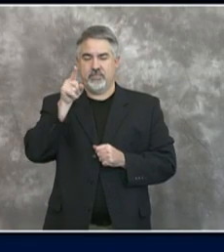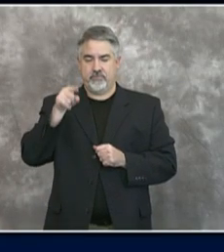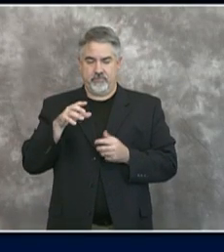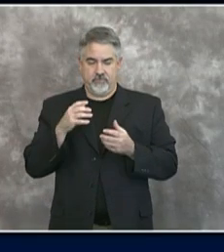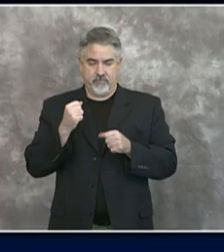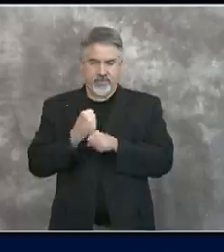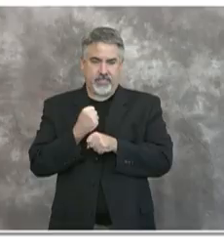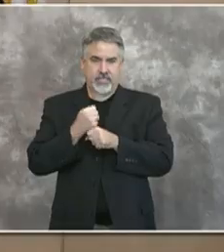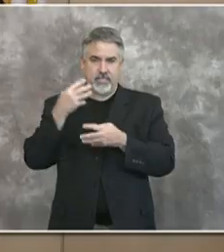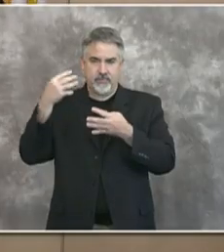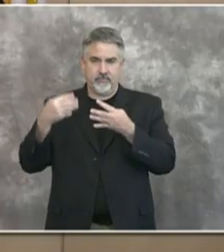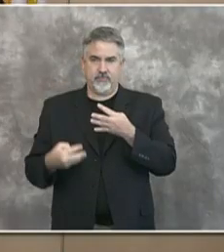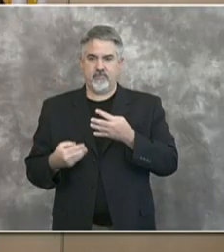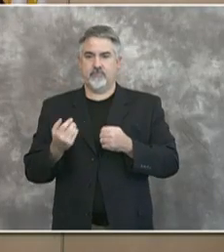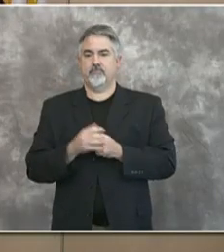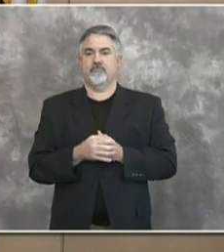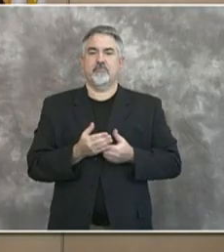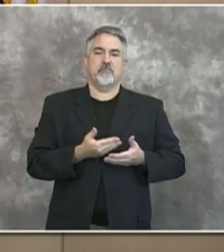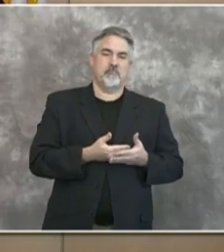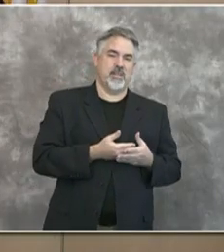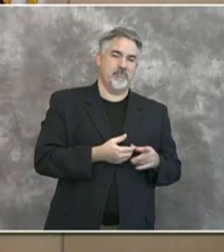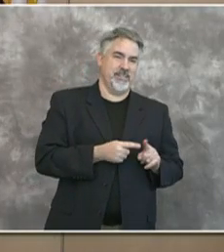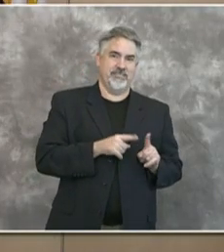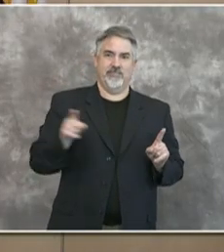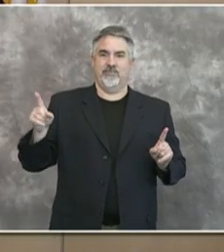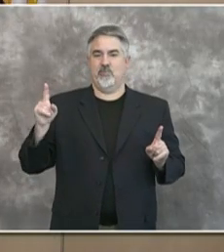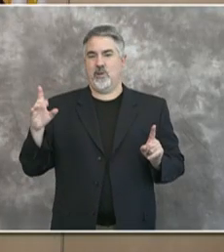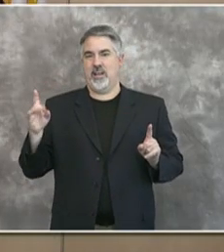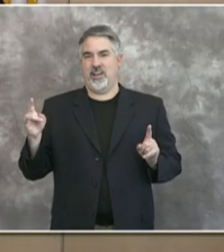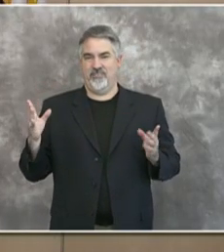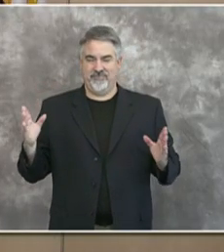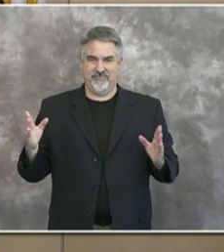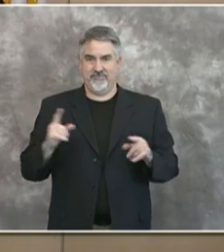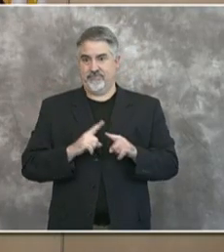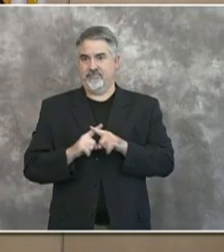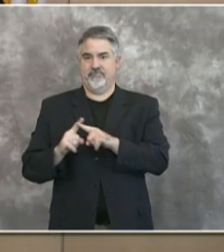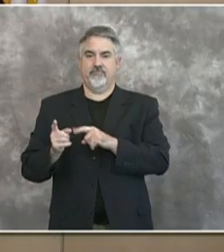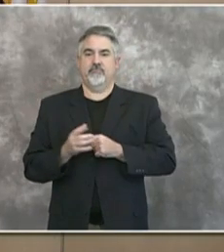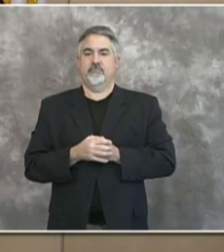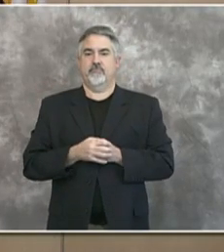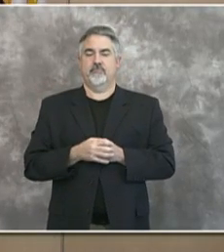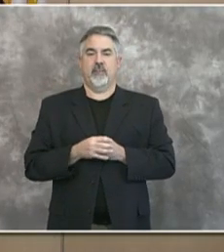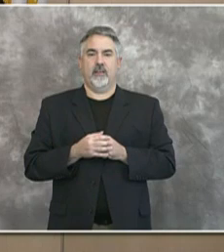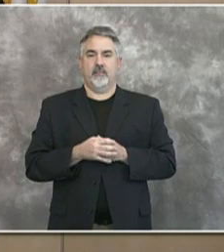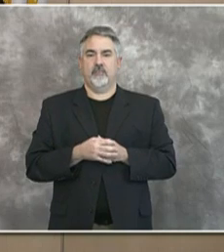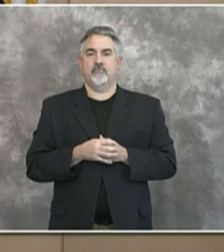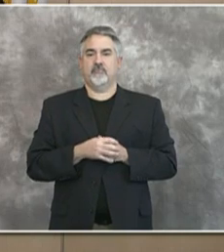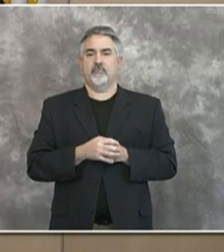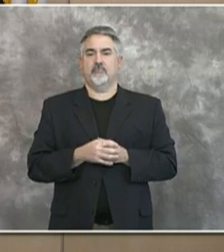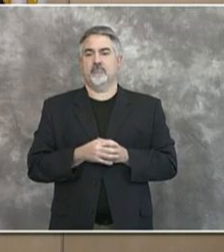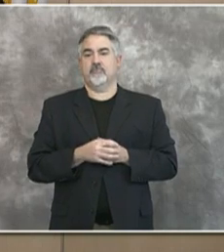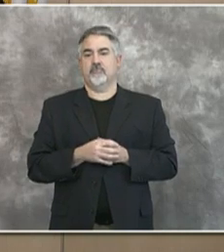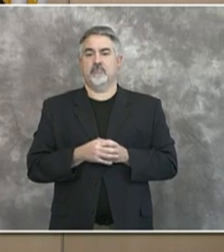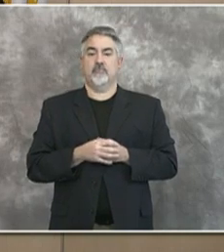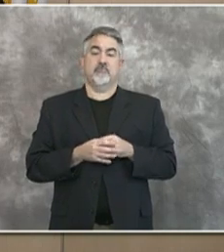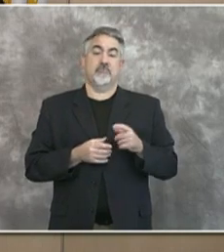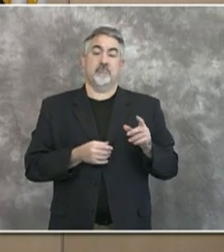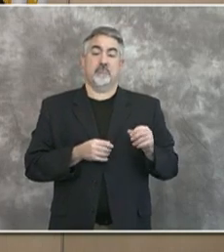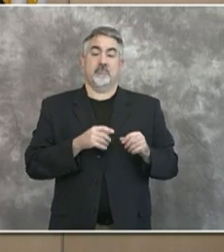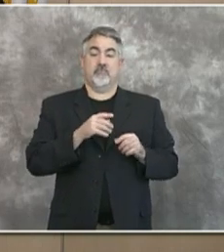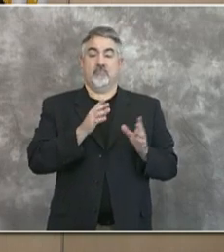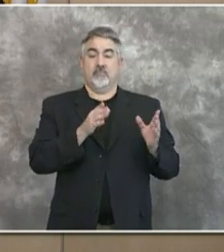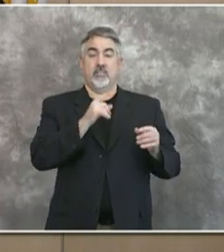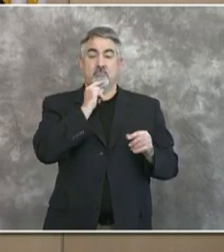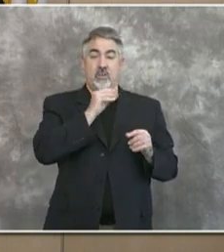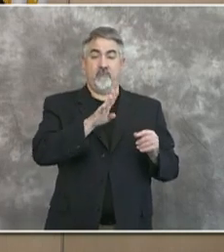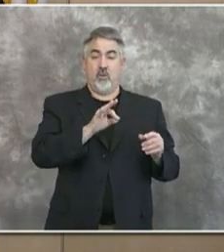3 months to 100 years of age. The percentage of those that are 20 to 49 years of age holds